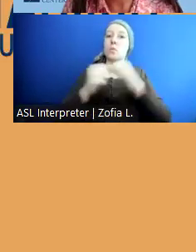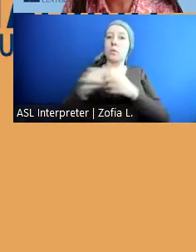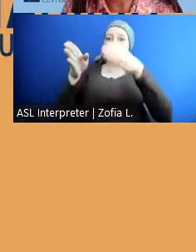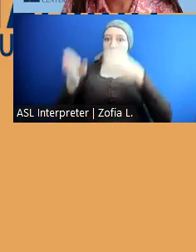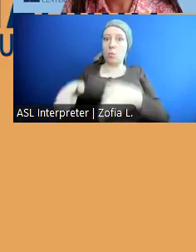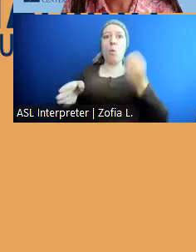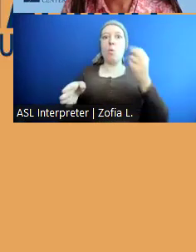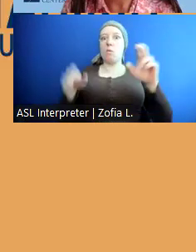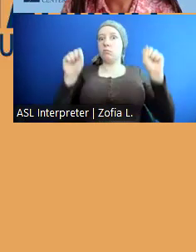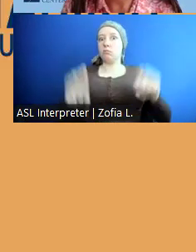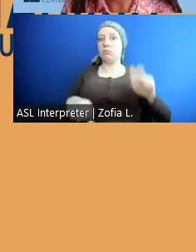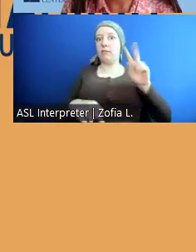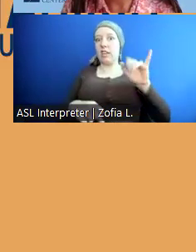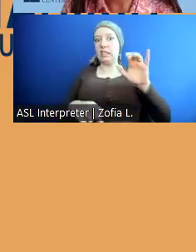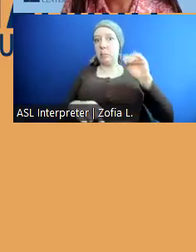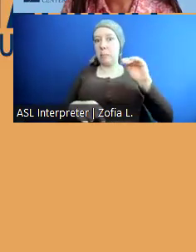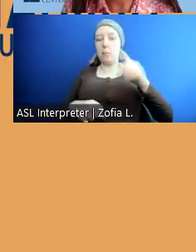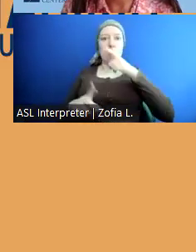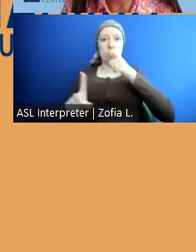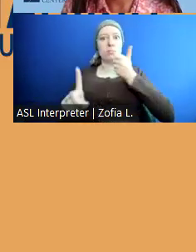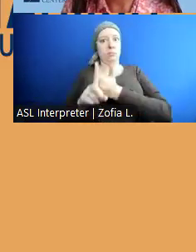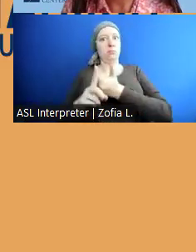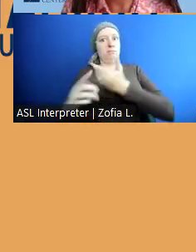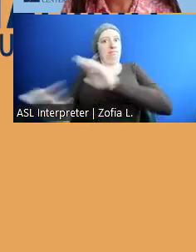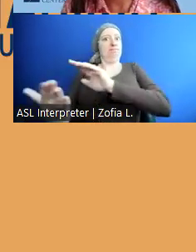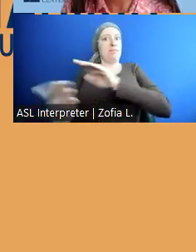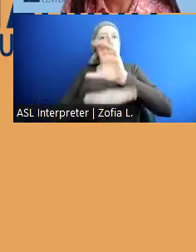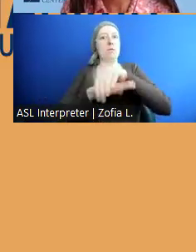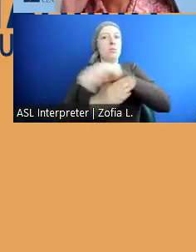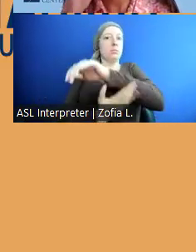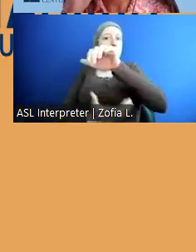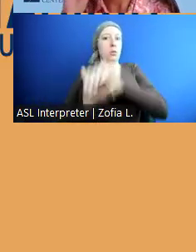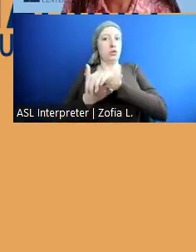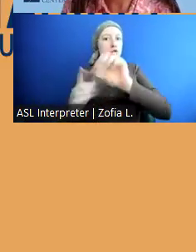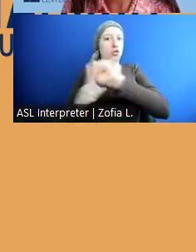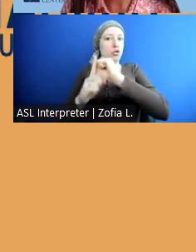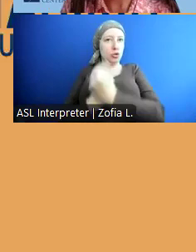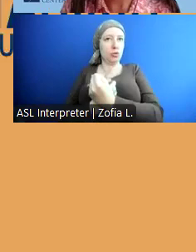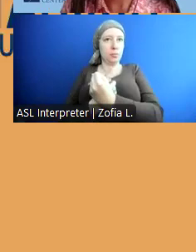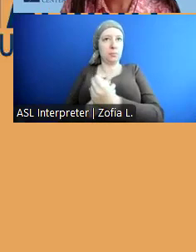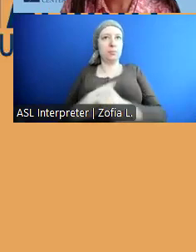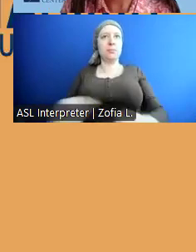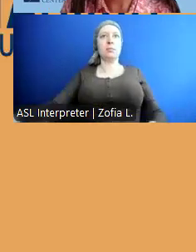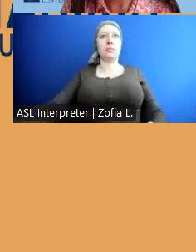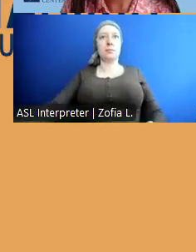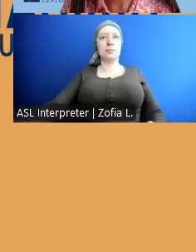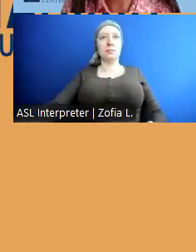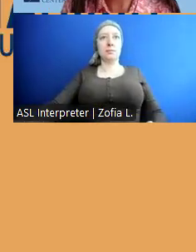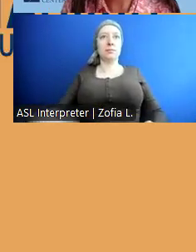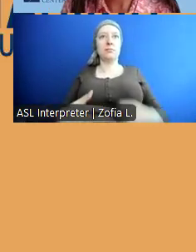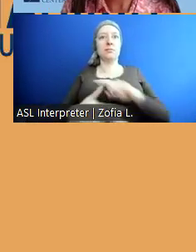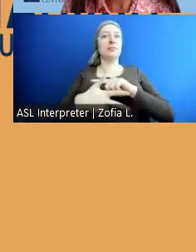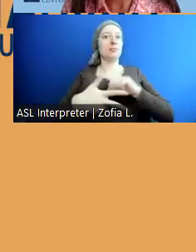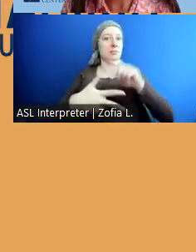potential victim who was facing forced marriage dynamics? The first answer is